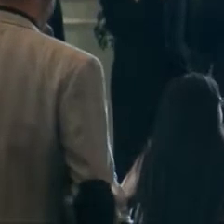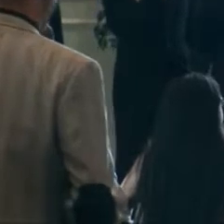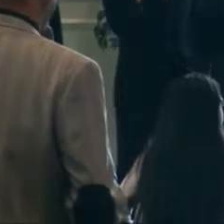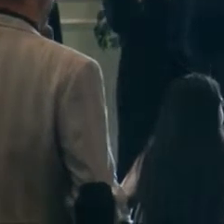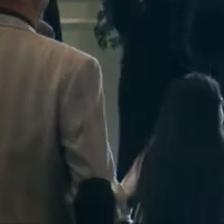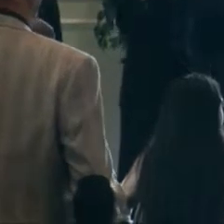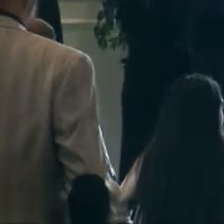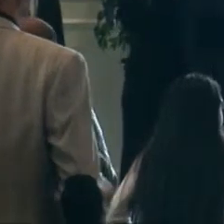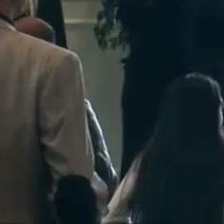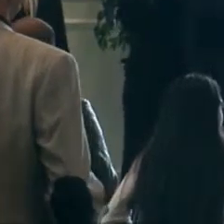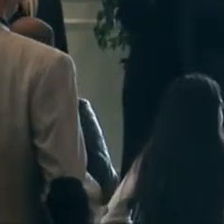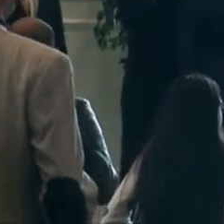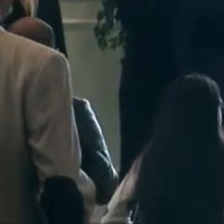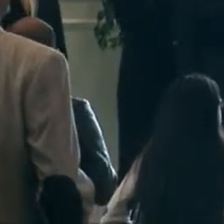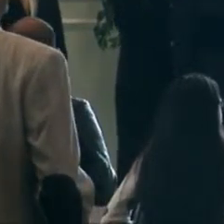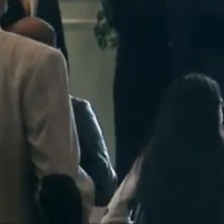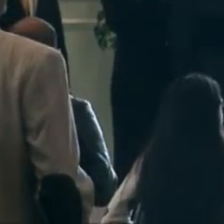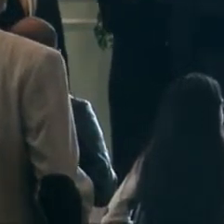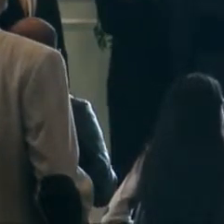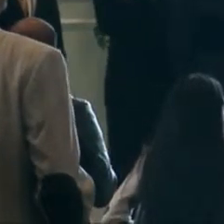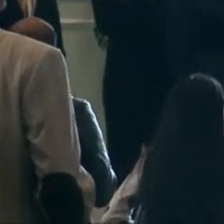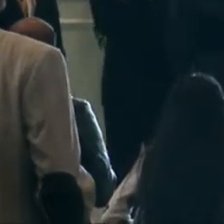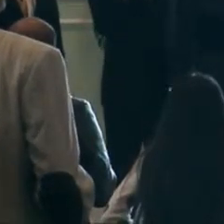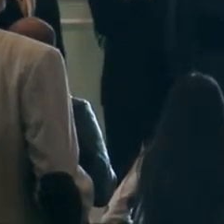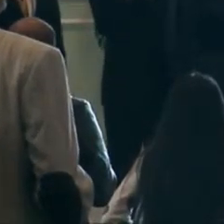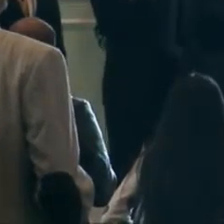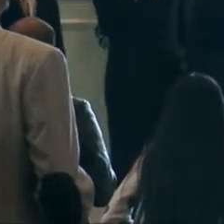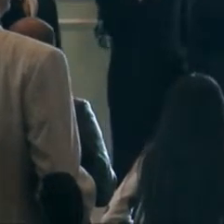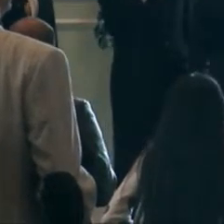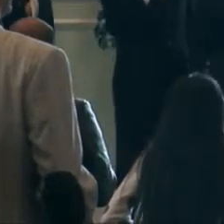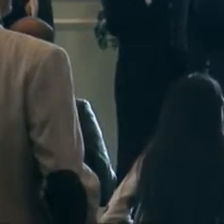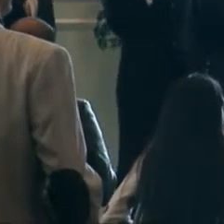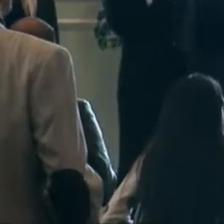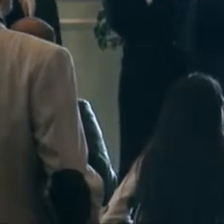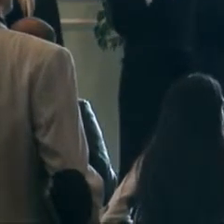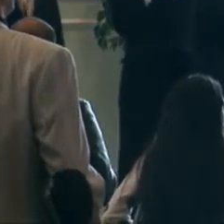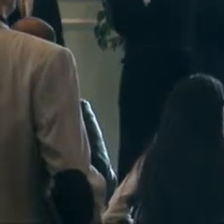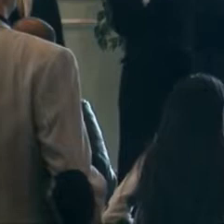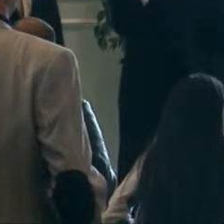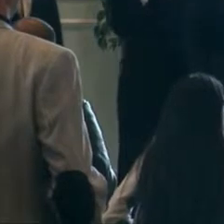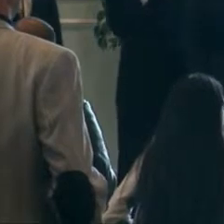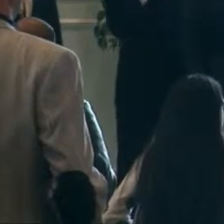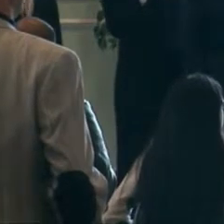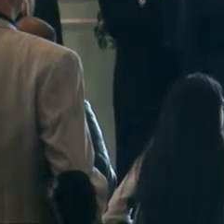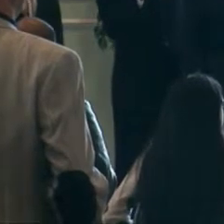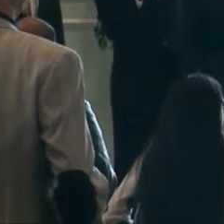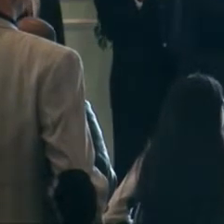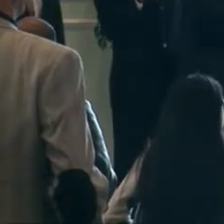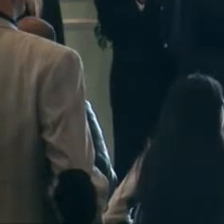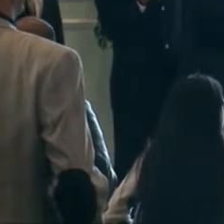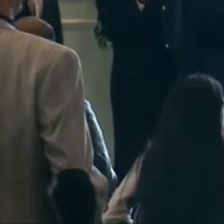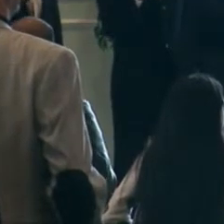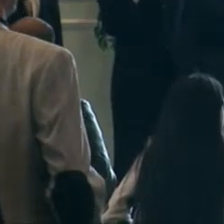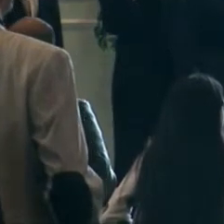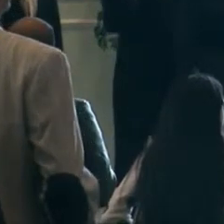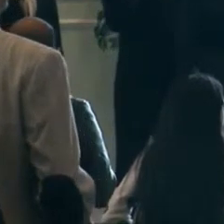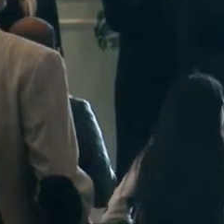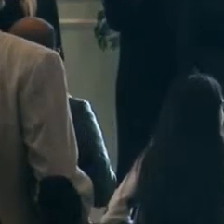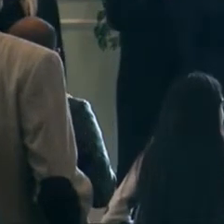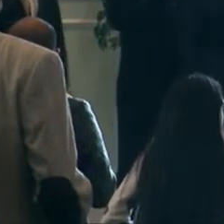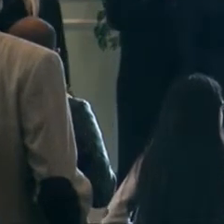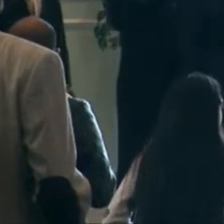Jesus, Jesus, precious Jesus, woe for grace